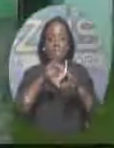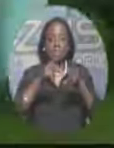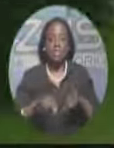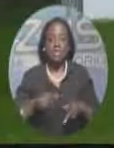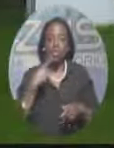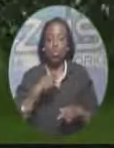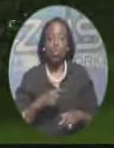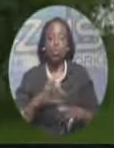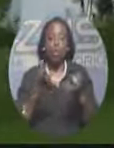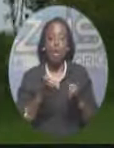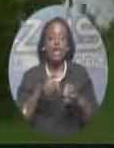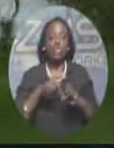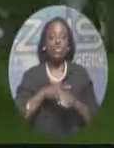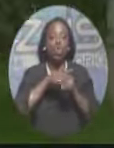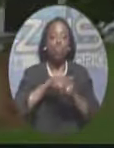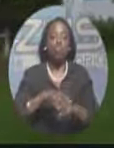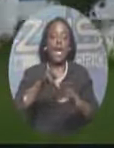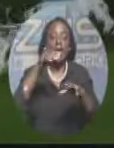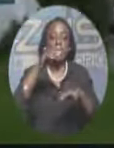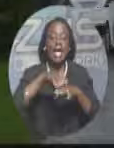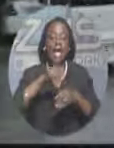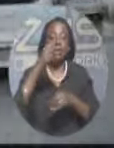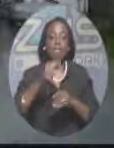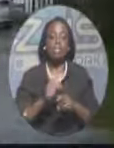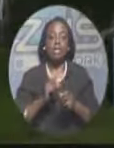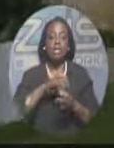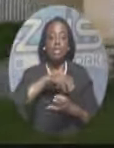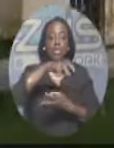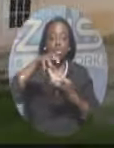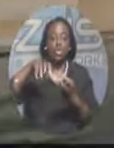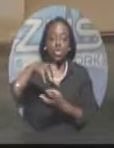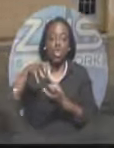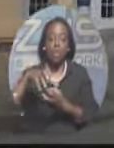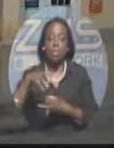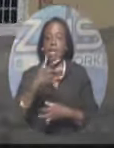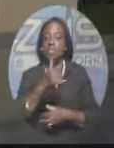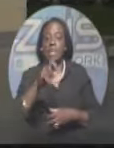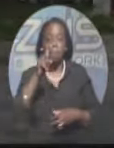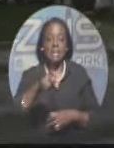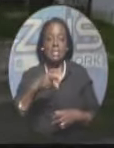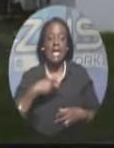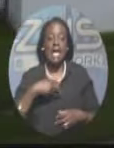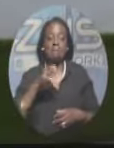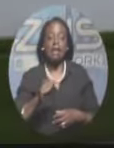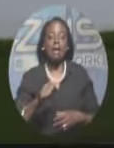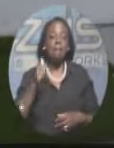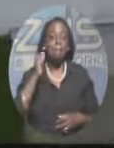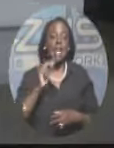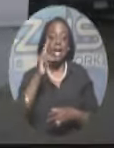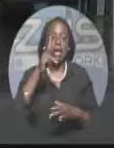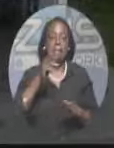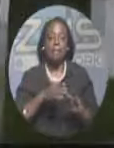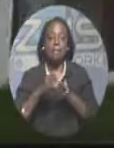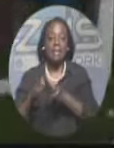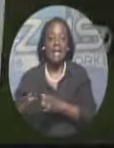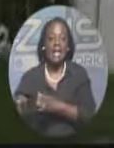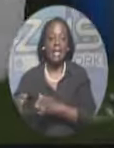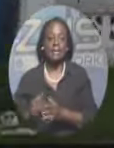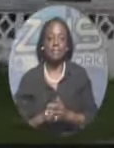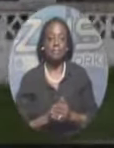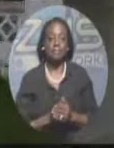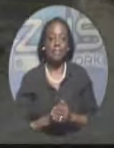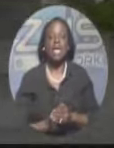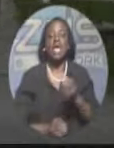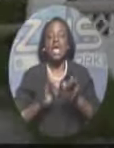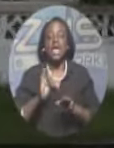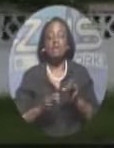out the powerful storm, Hamilton says they must take precautions and have a backup plan. Say also is that